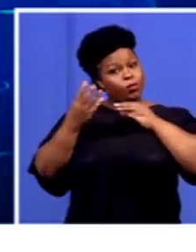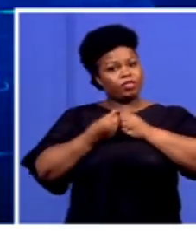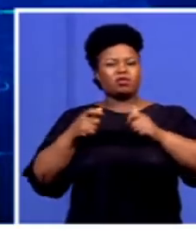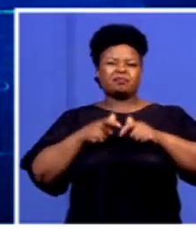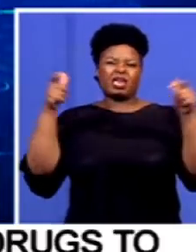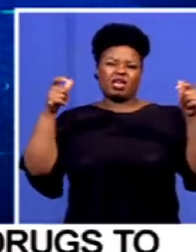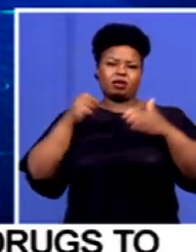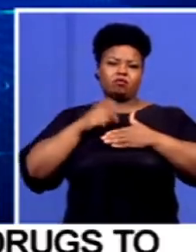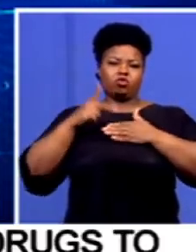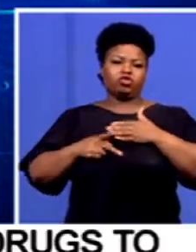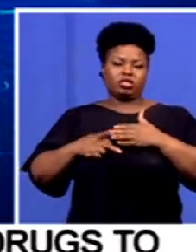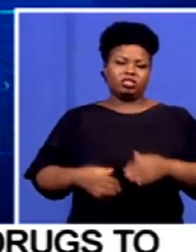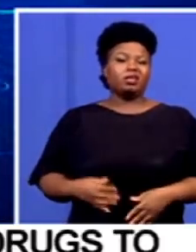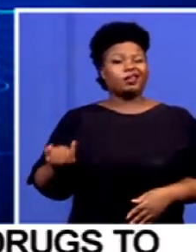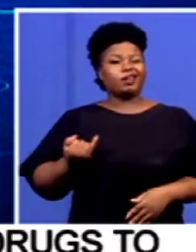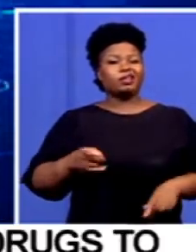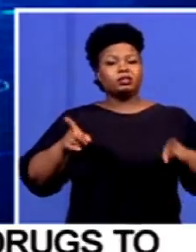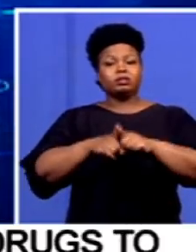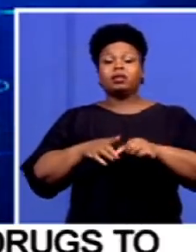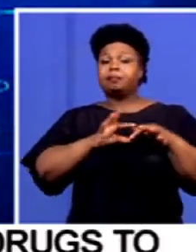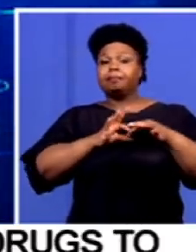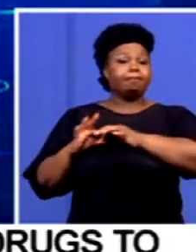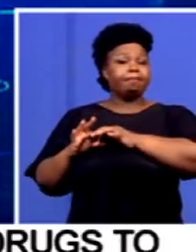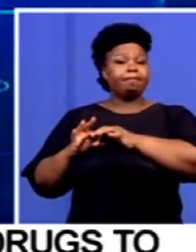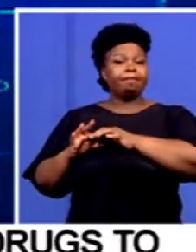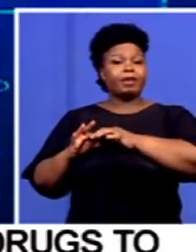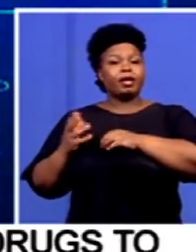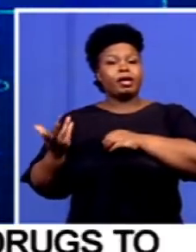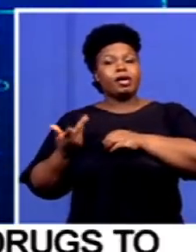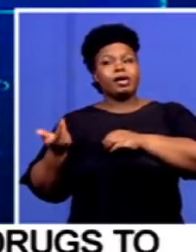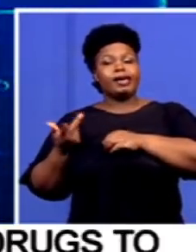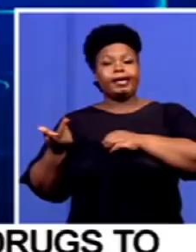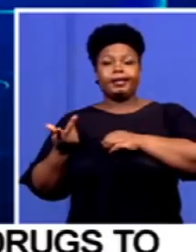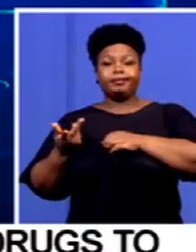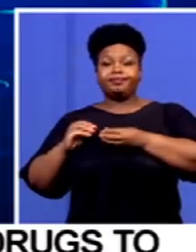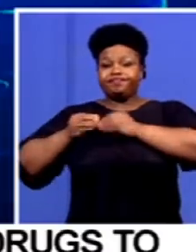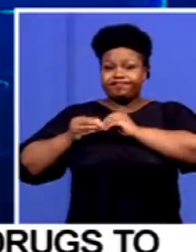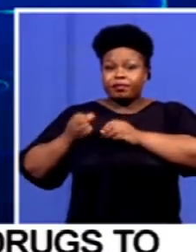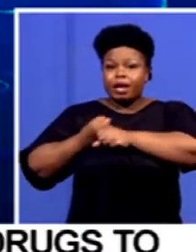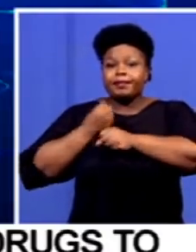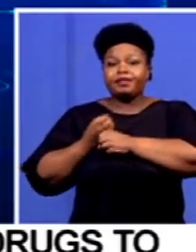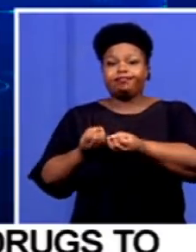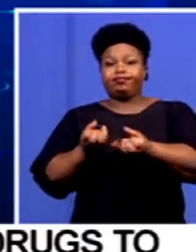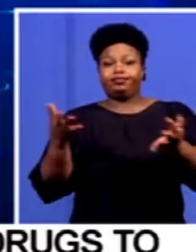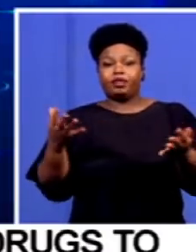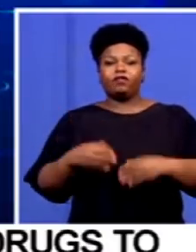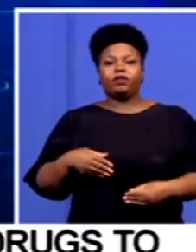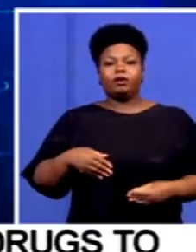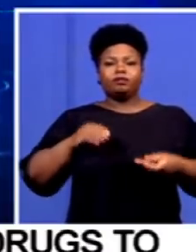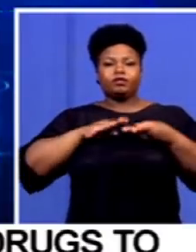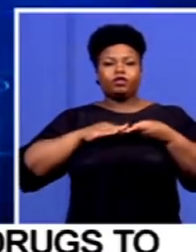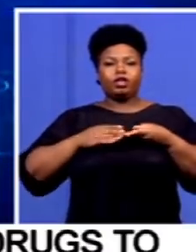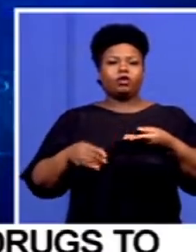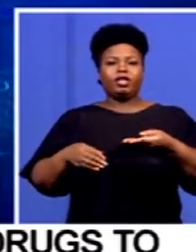projects, especially that are related to the manufacture and distribution of heroin